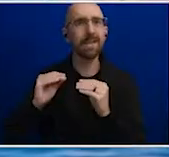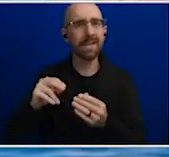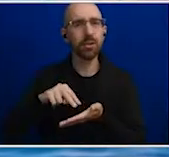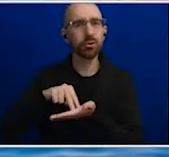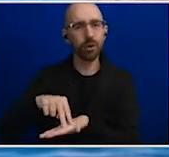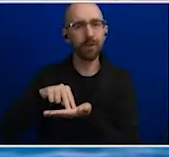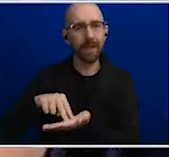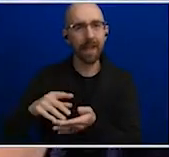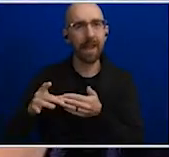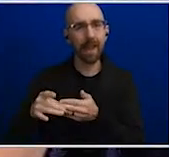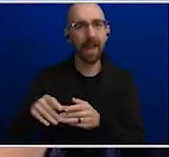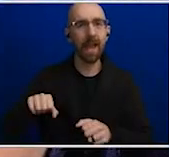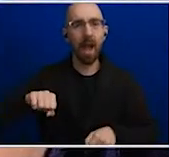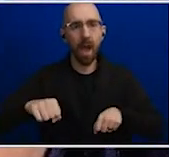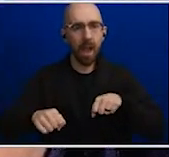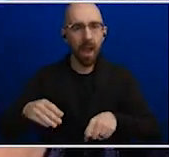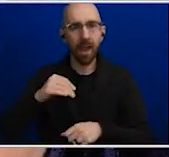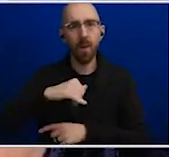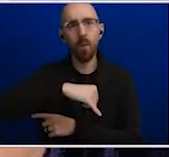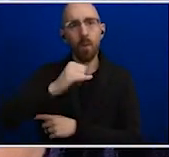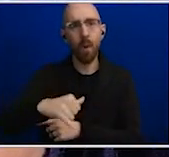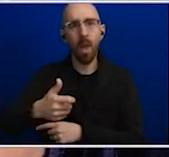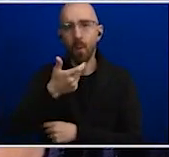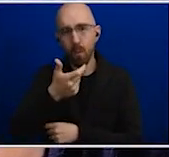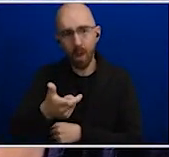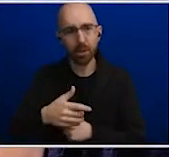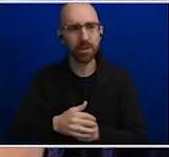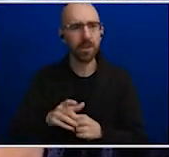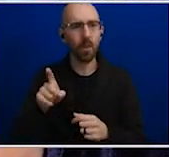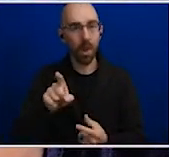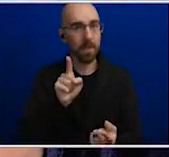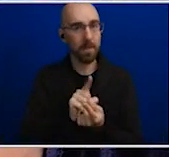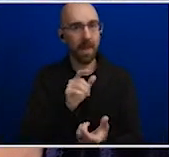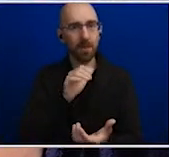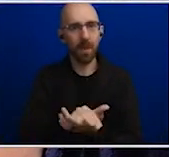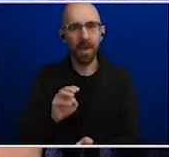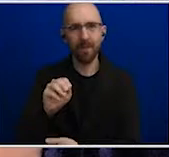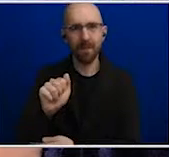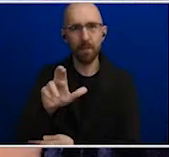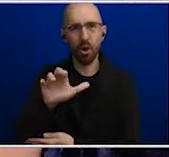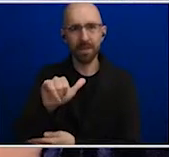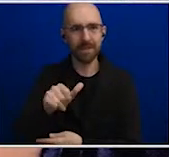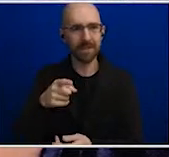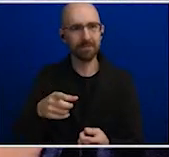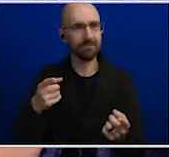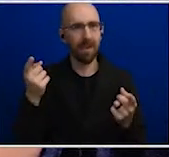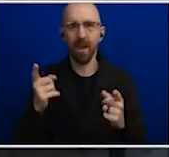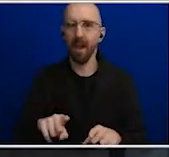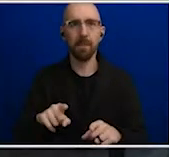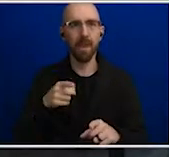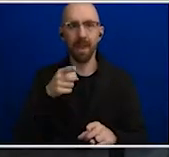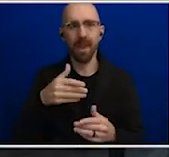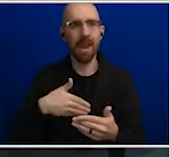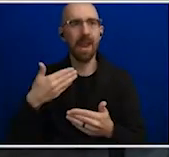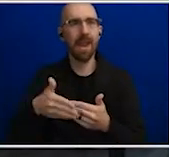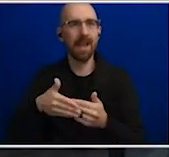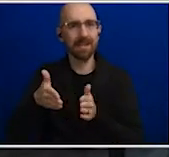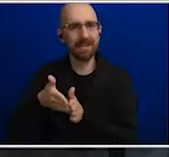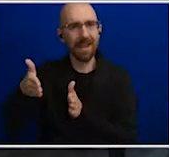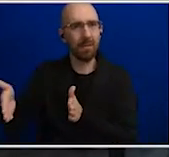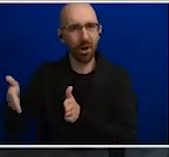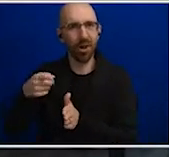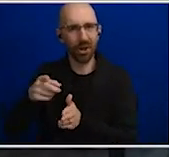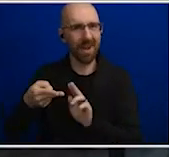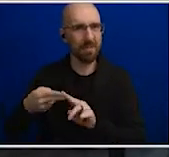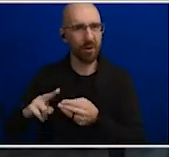watching excursions. It's where he met his wife, Marcy, who, as fate would have it, was his next-door neighbor. Of all the stars we